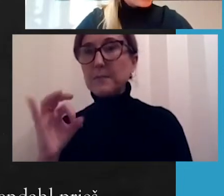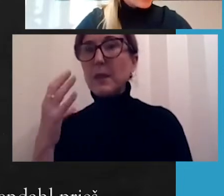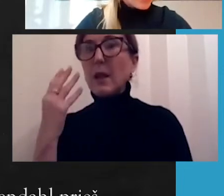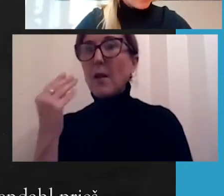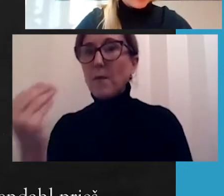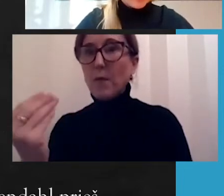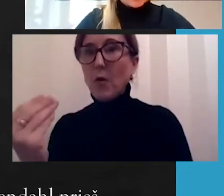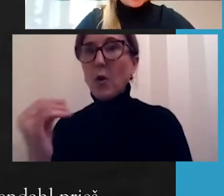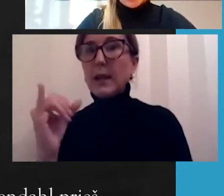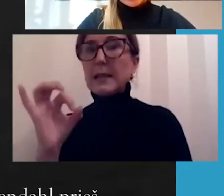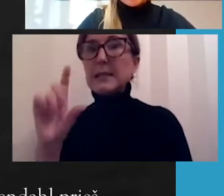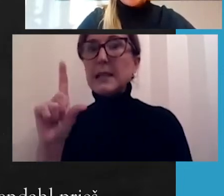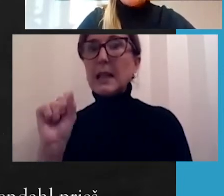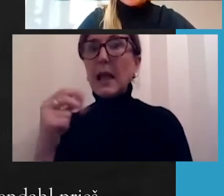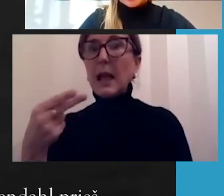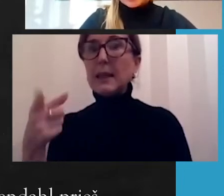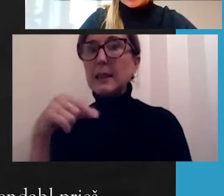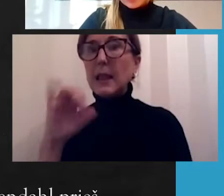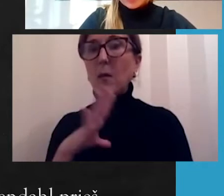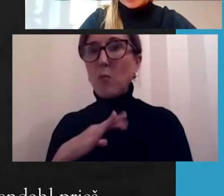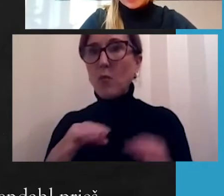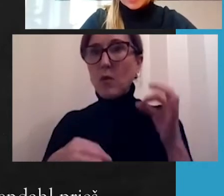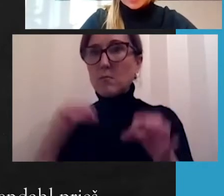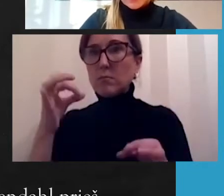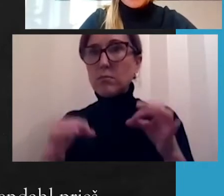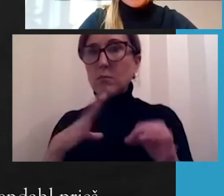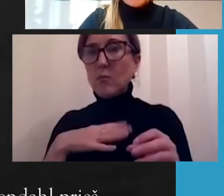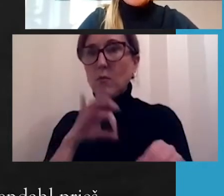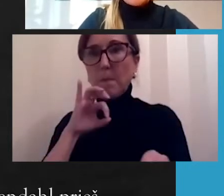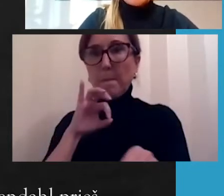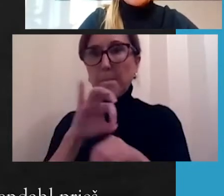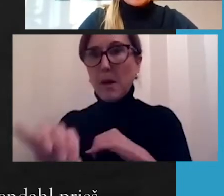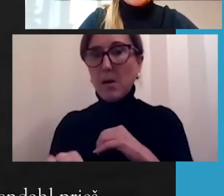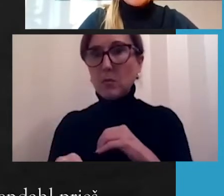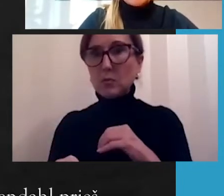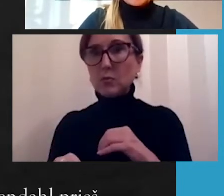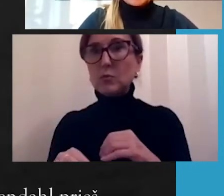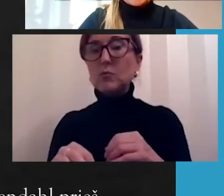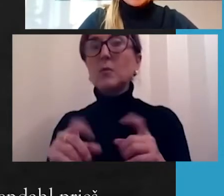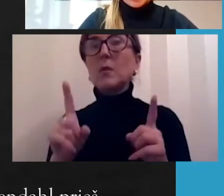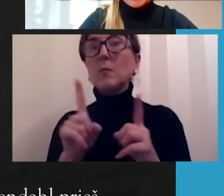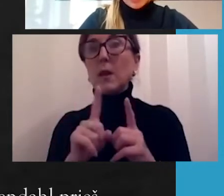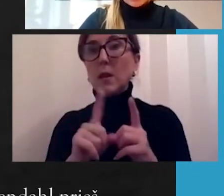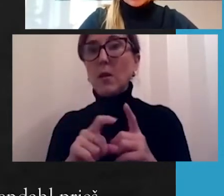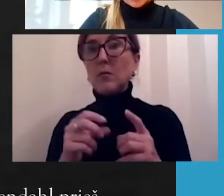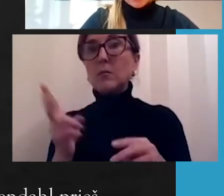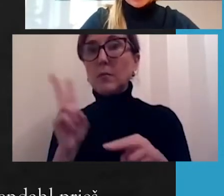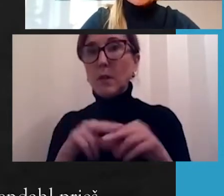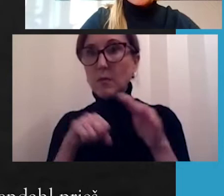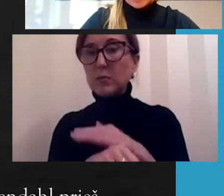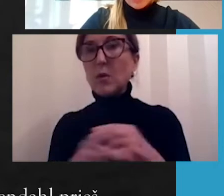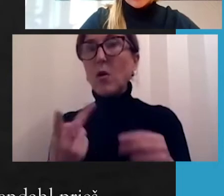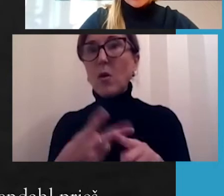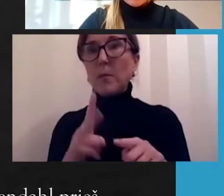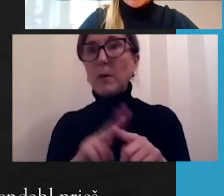against Lithuania. In Iceland, the petition was submitted by the person